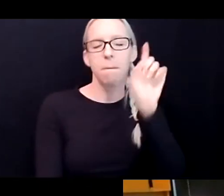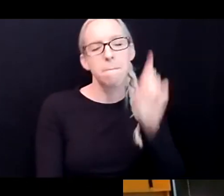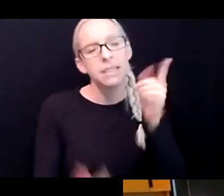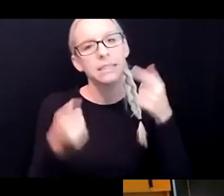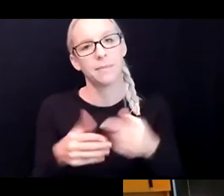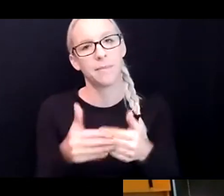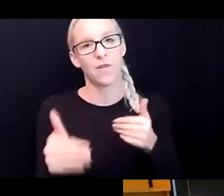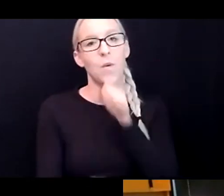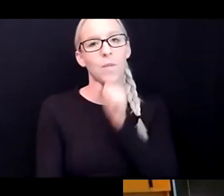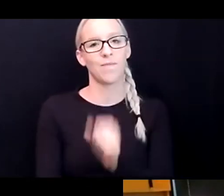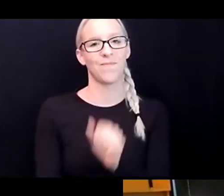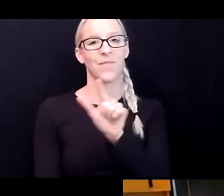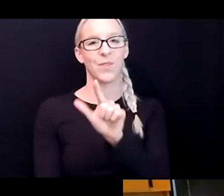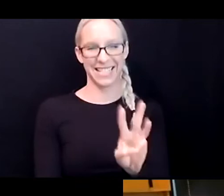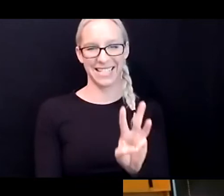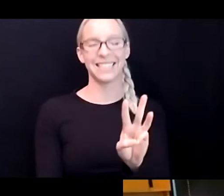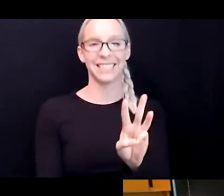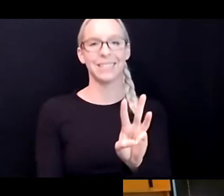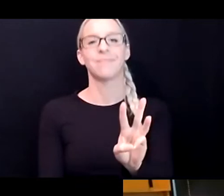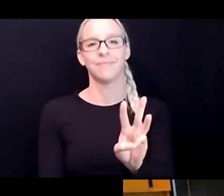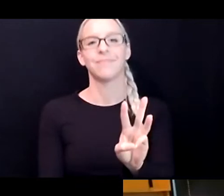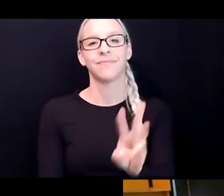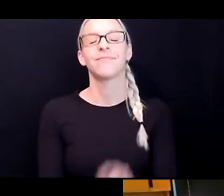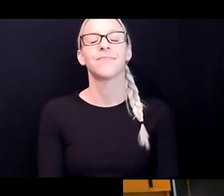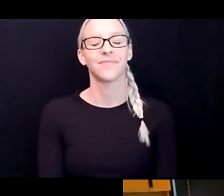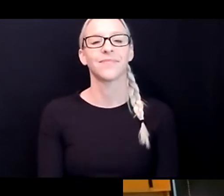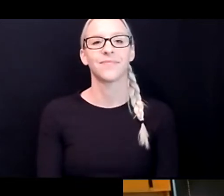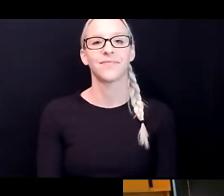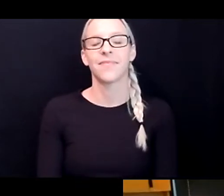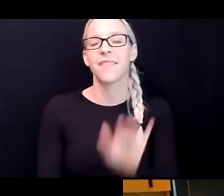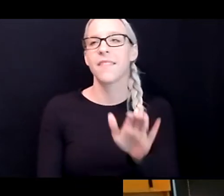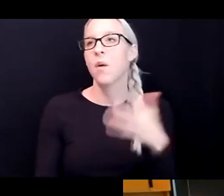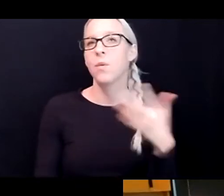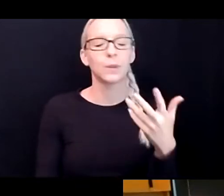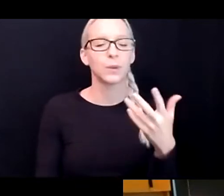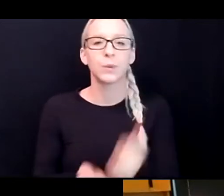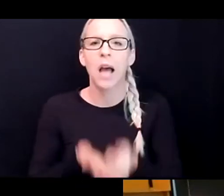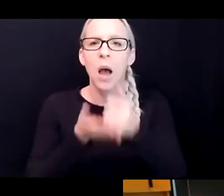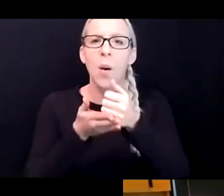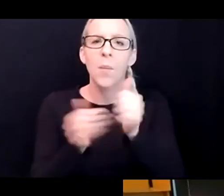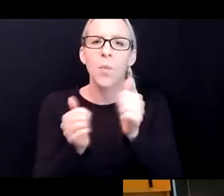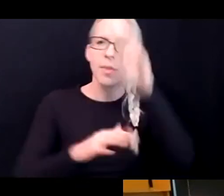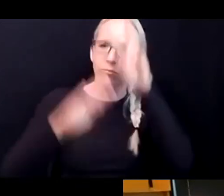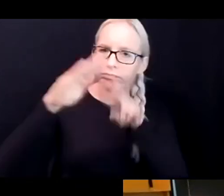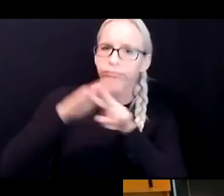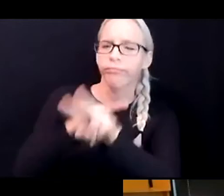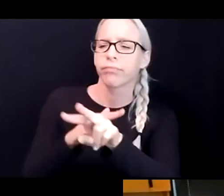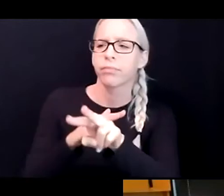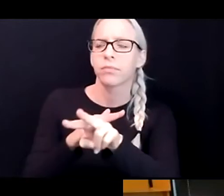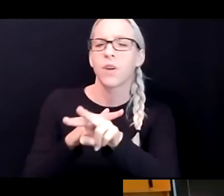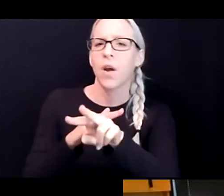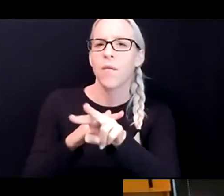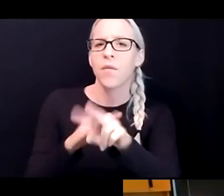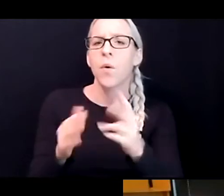And when the ABLE Act passed, that was kind of put on there just to help with the predictions of what it was going to cost to